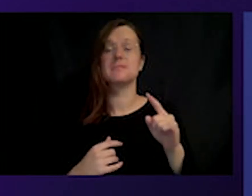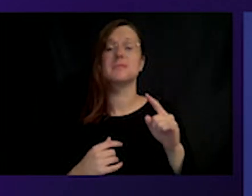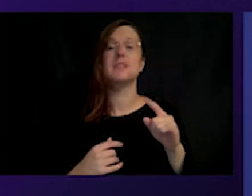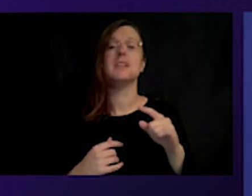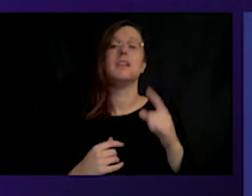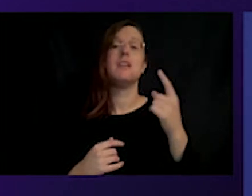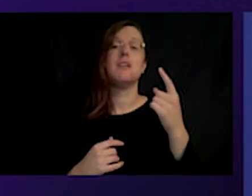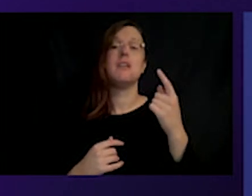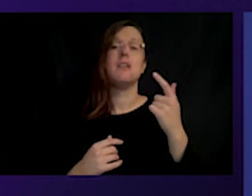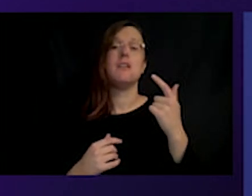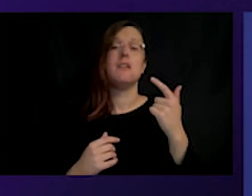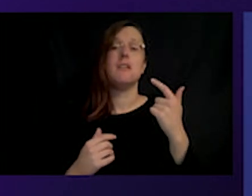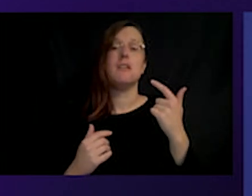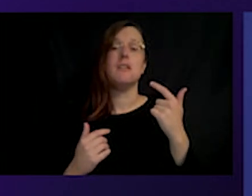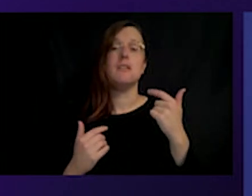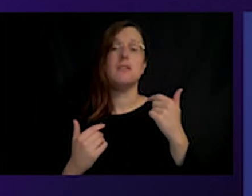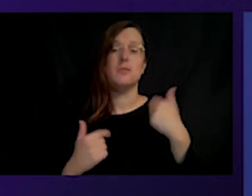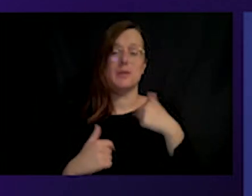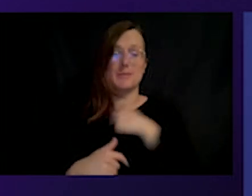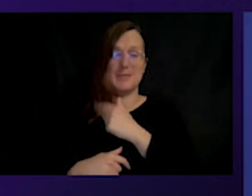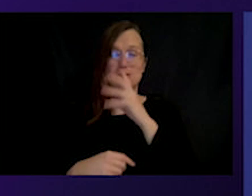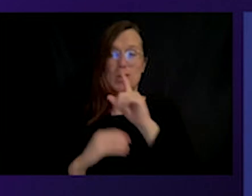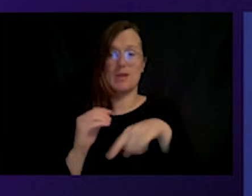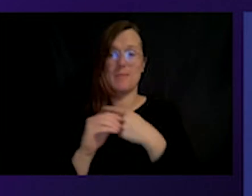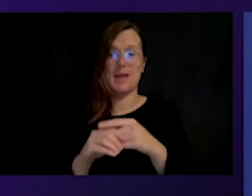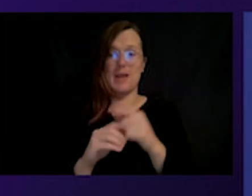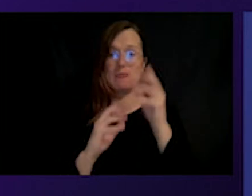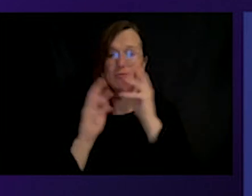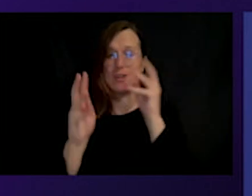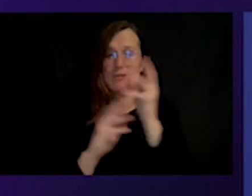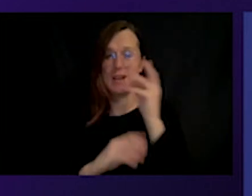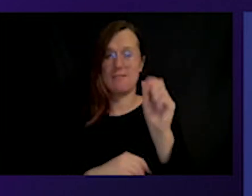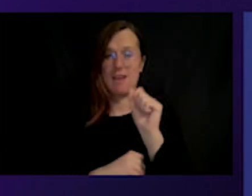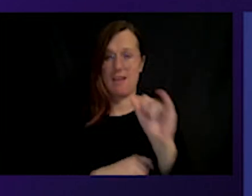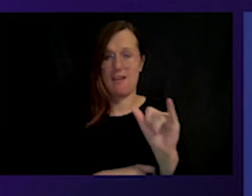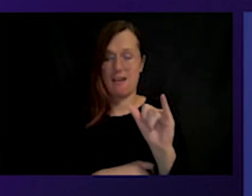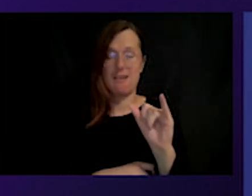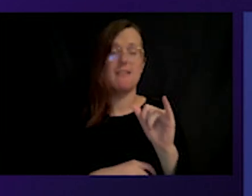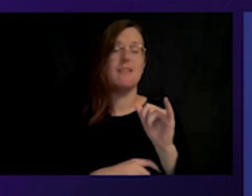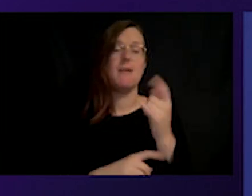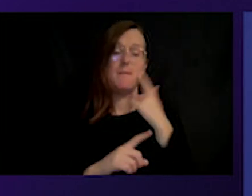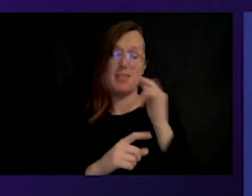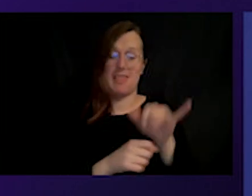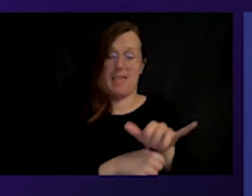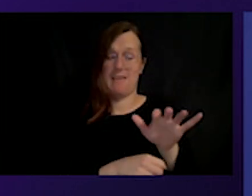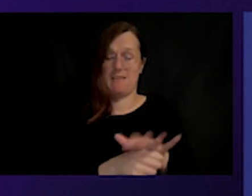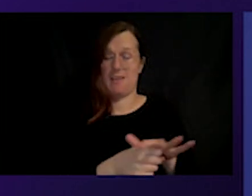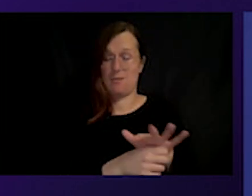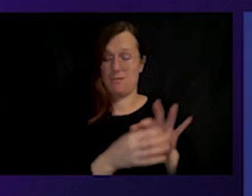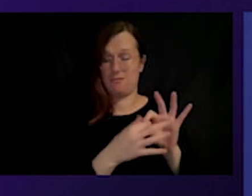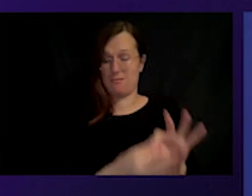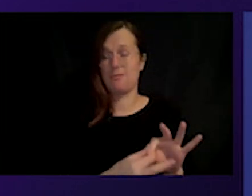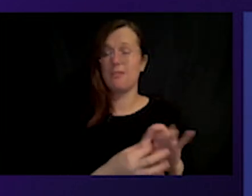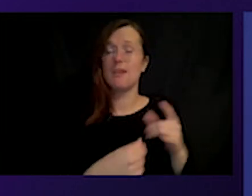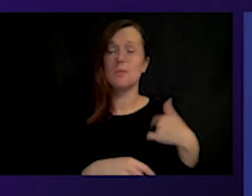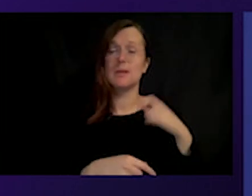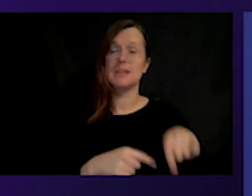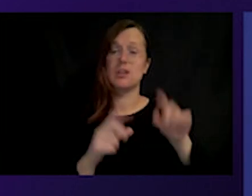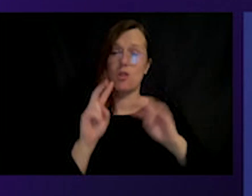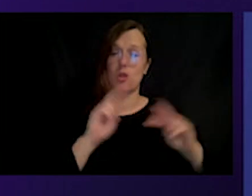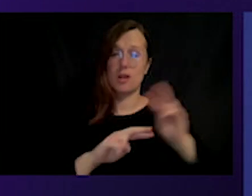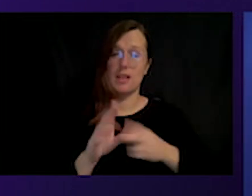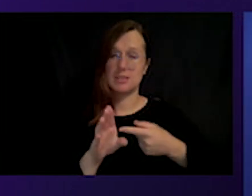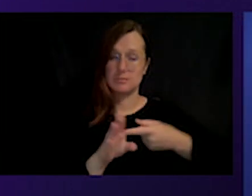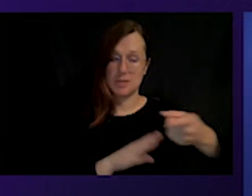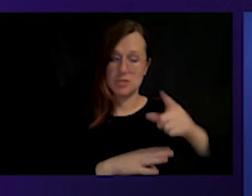about all day about this. But in that area, I think, which means that we need to look at those specialized AI chips